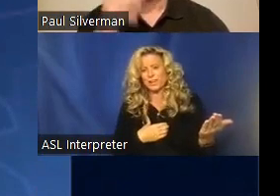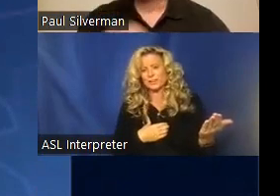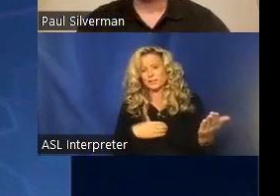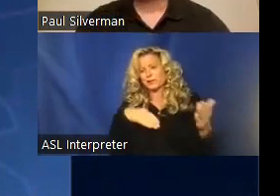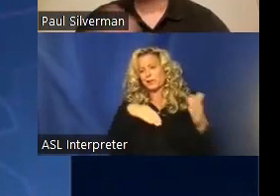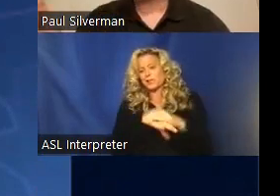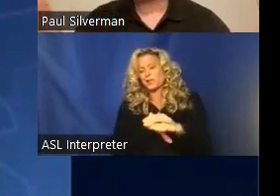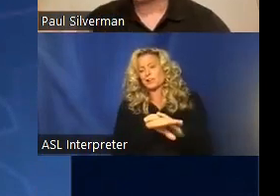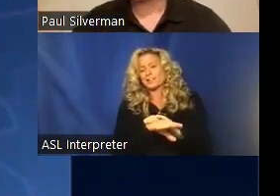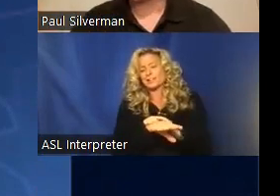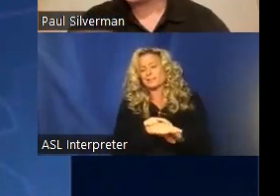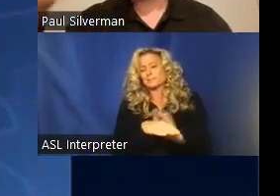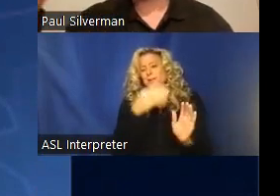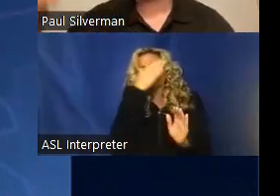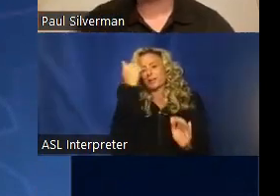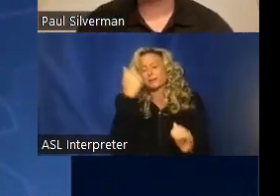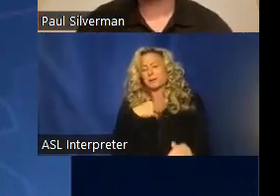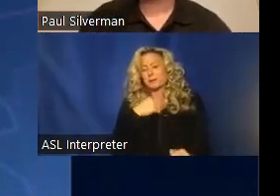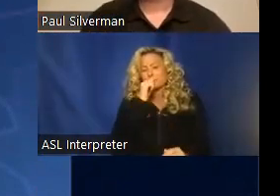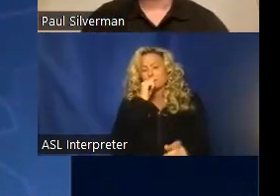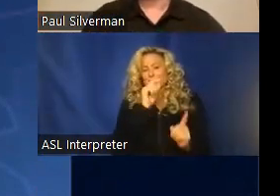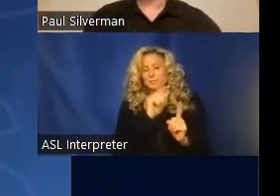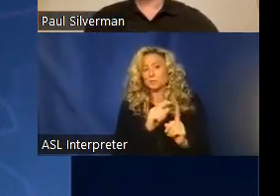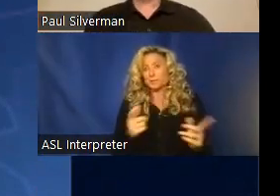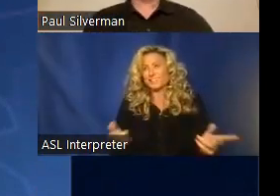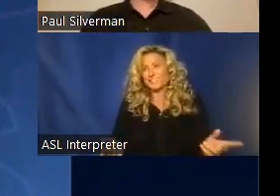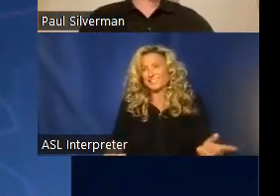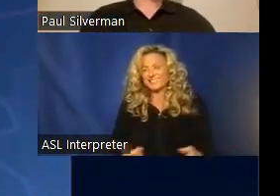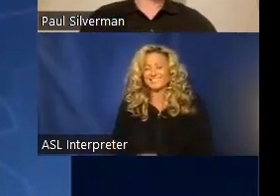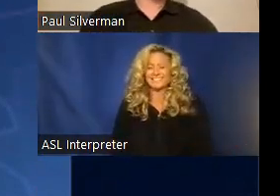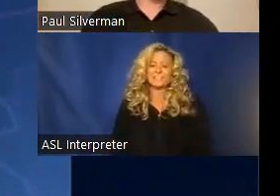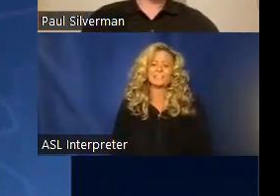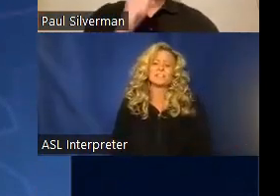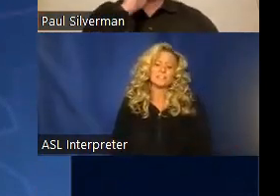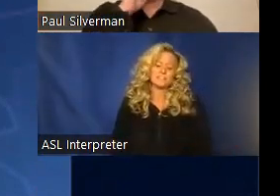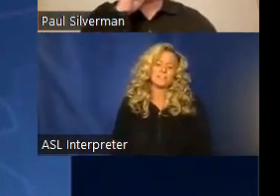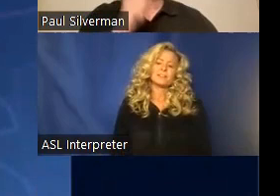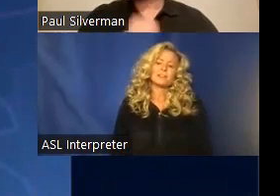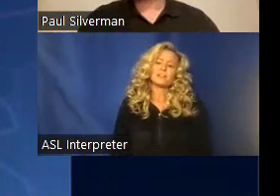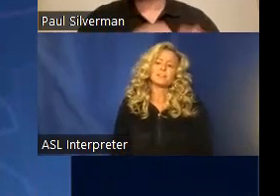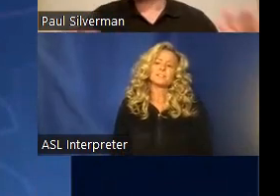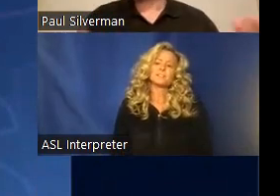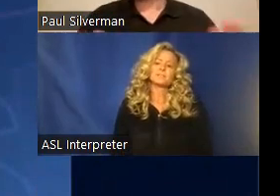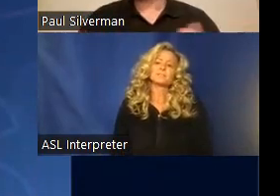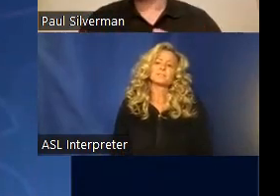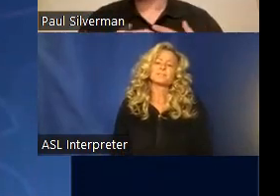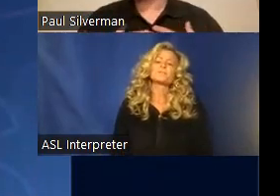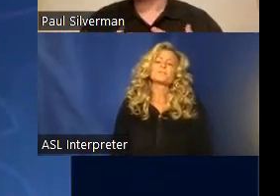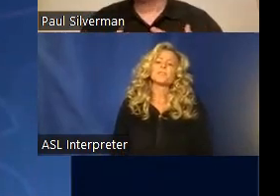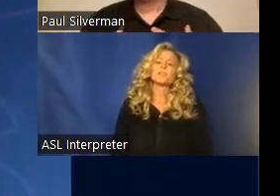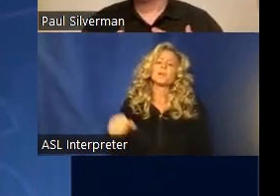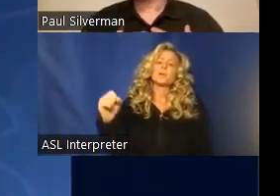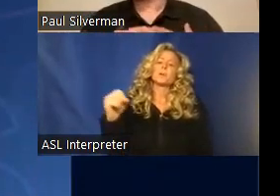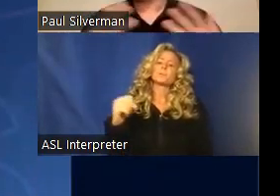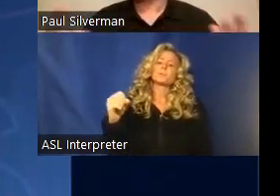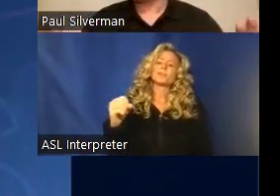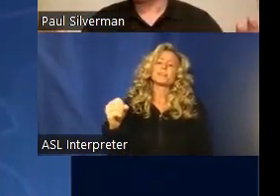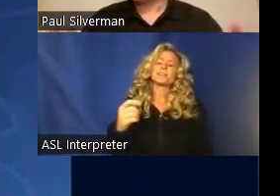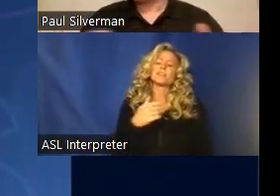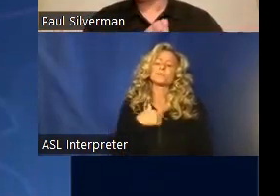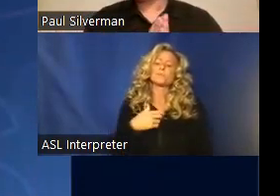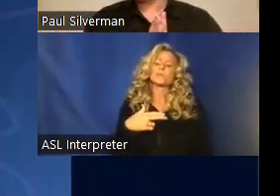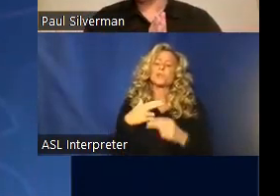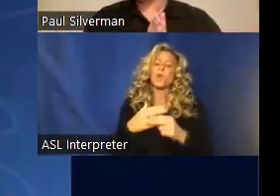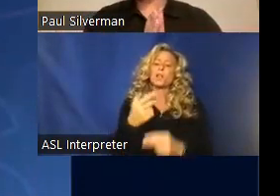but I forgot my password, and it'd be too many steps to get that. But essentially, yeah. So what we have, we call it a